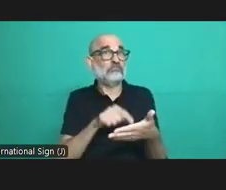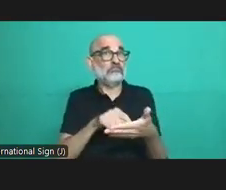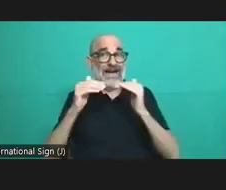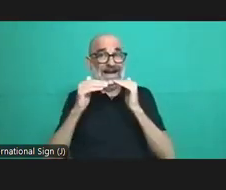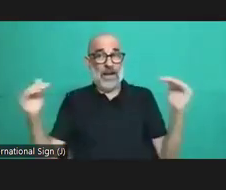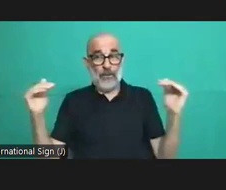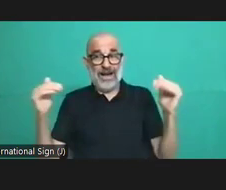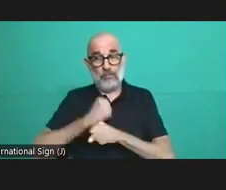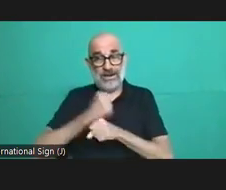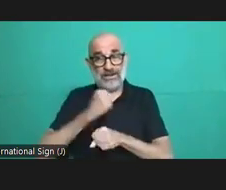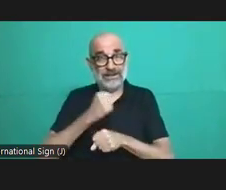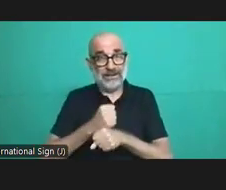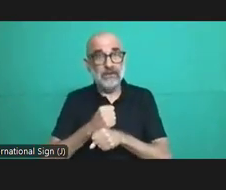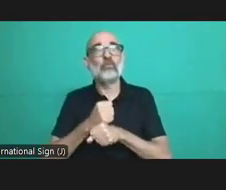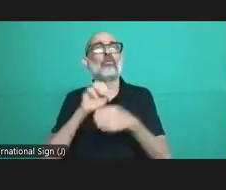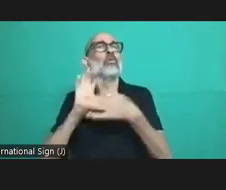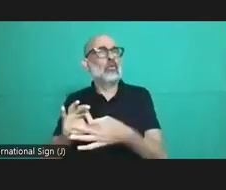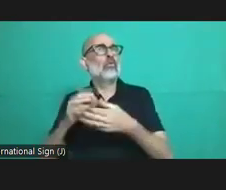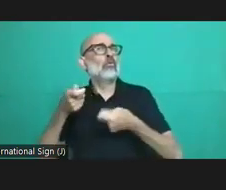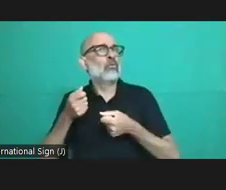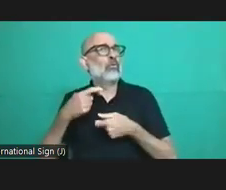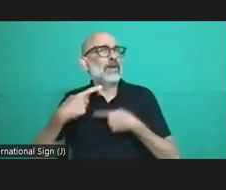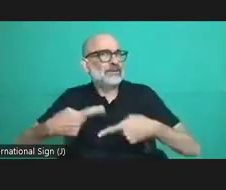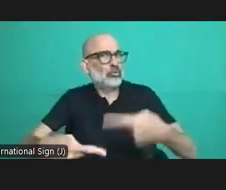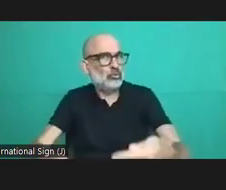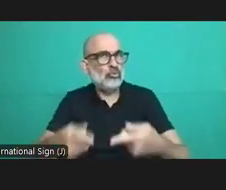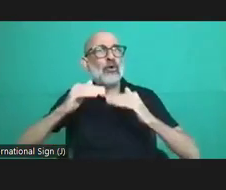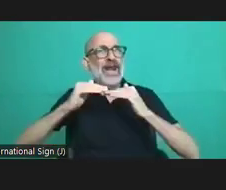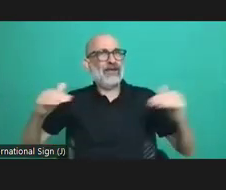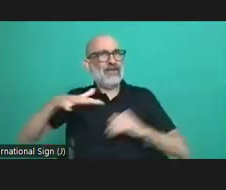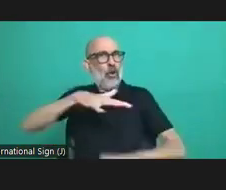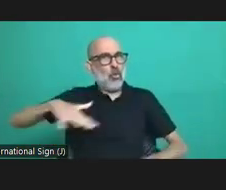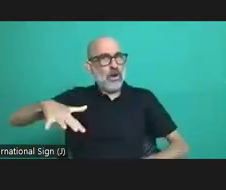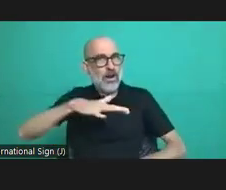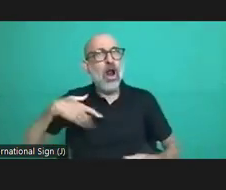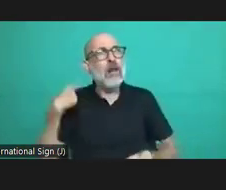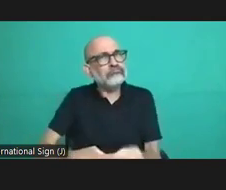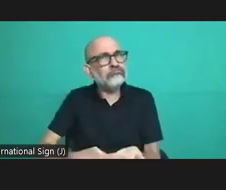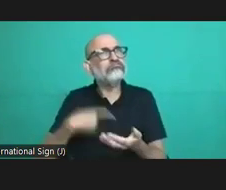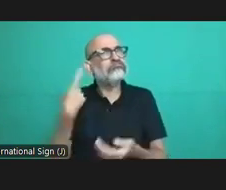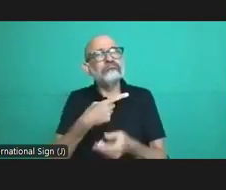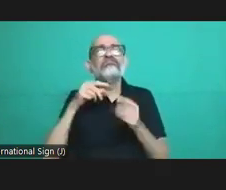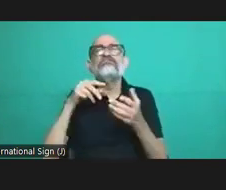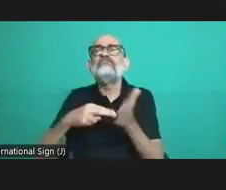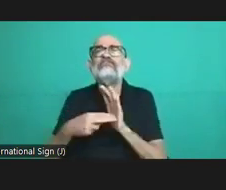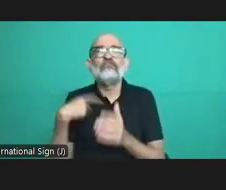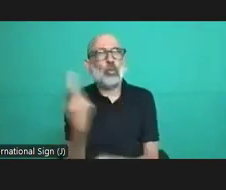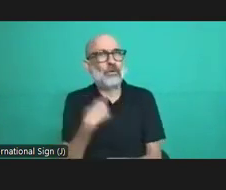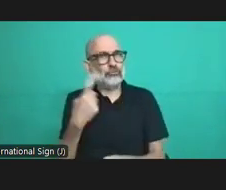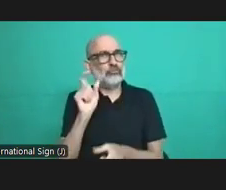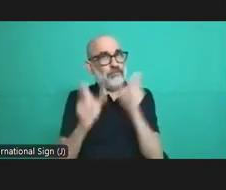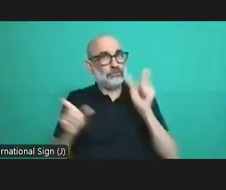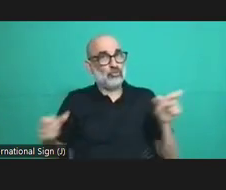However, we believe, personally I believe, and at the level of the headquarters, we believe that we could do much more